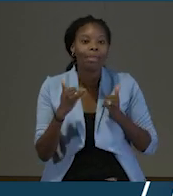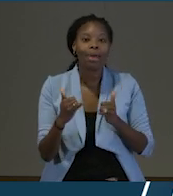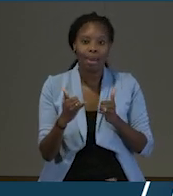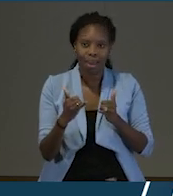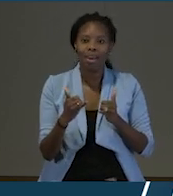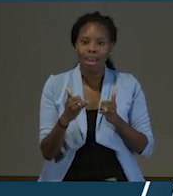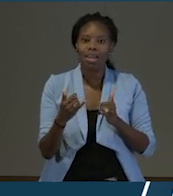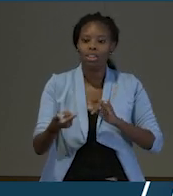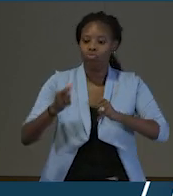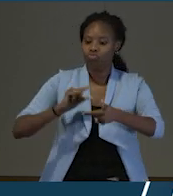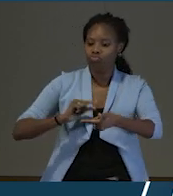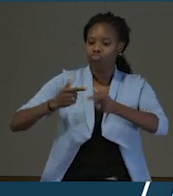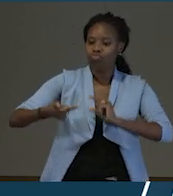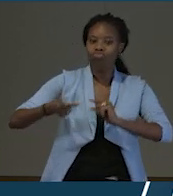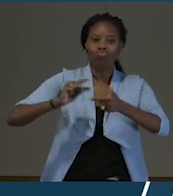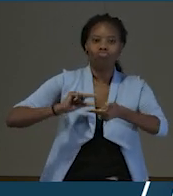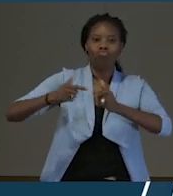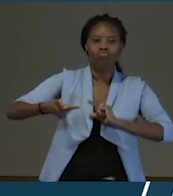reciprocal play.